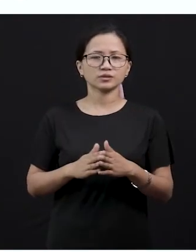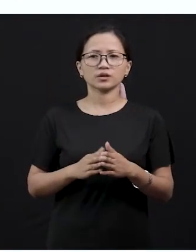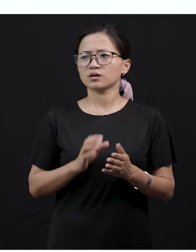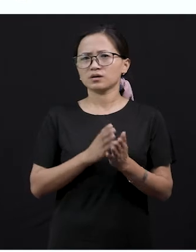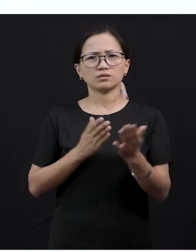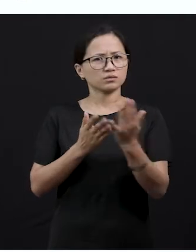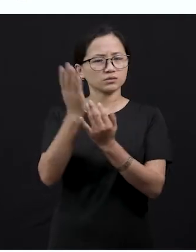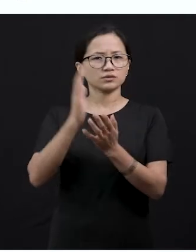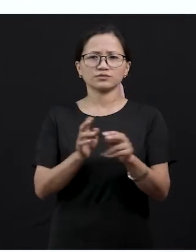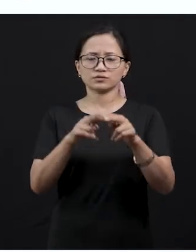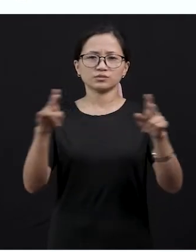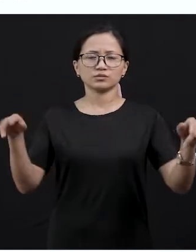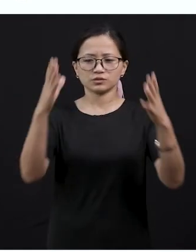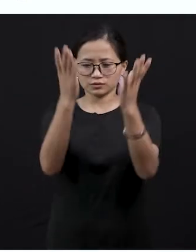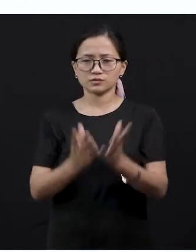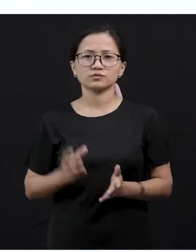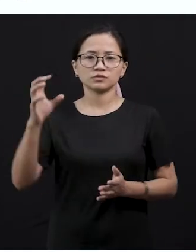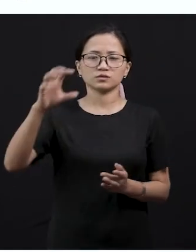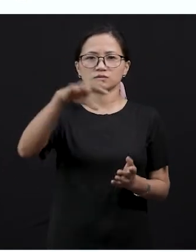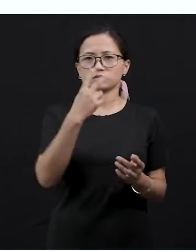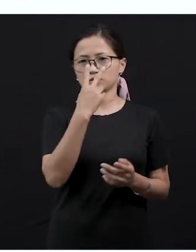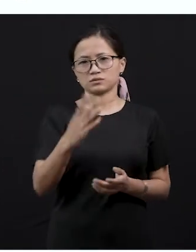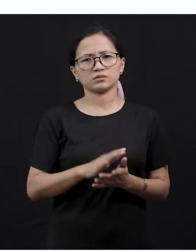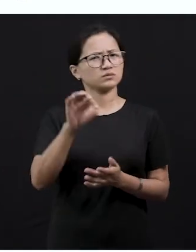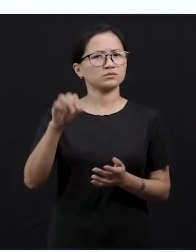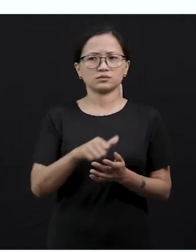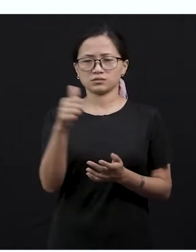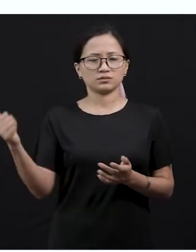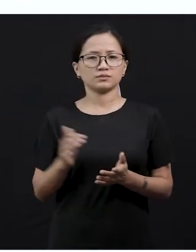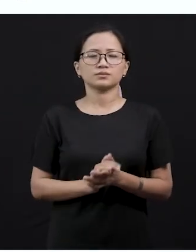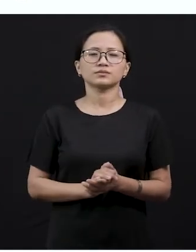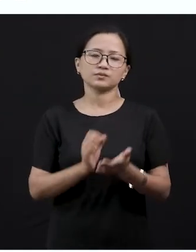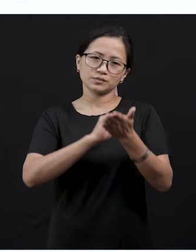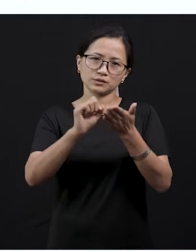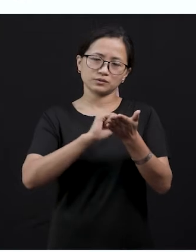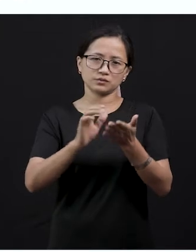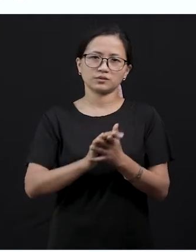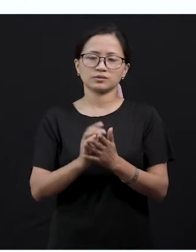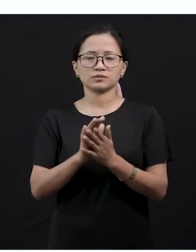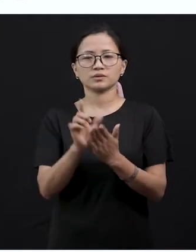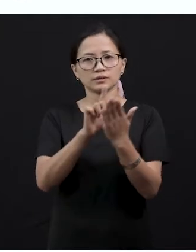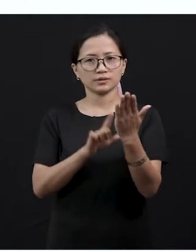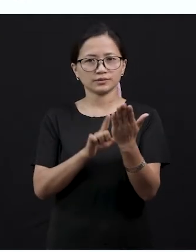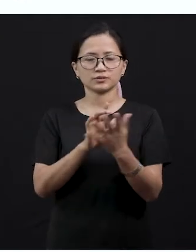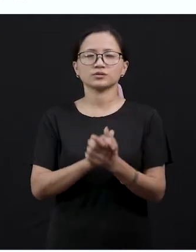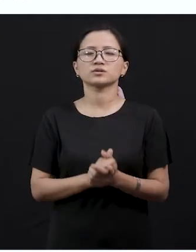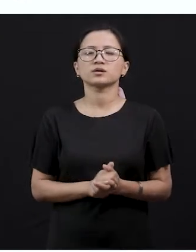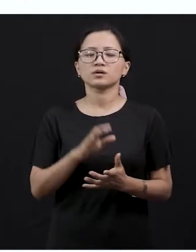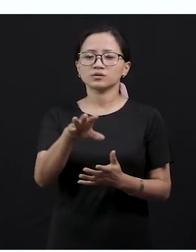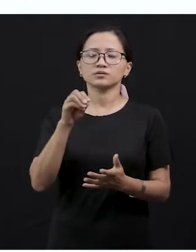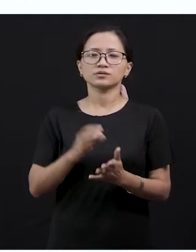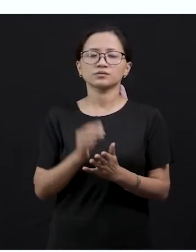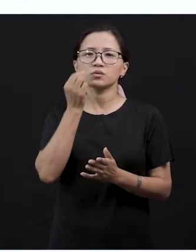different parts of the country, they could not see each other, right? So they write letters, and when they receive letter from